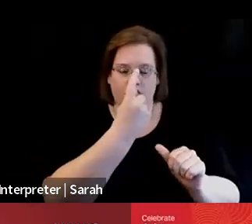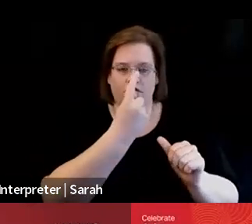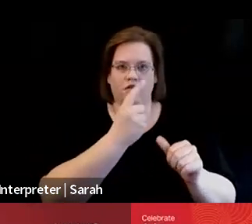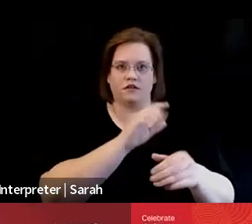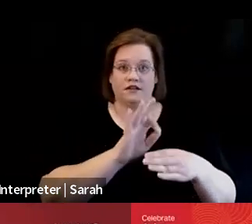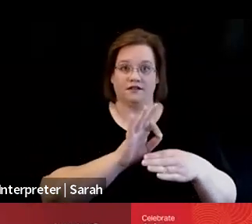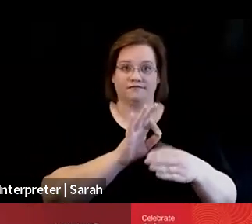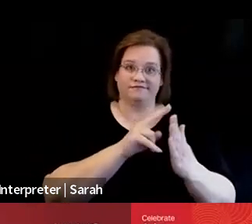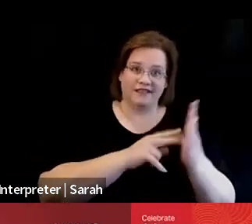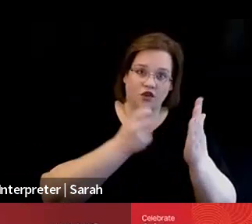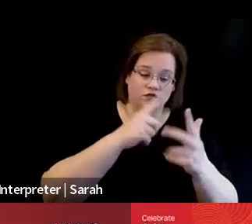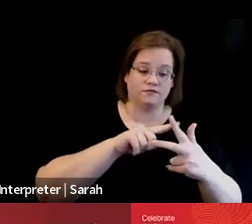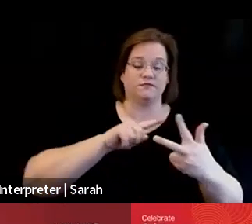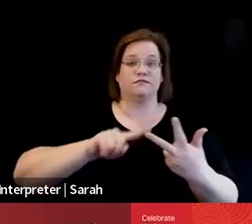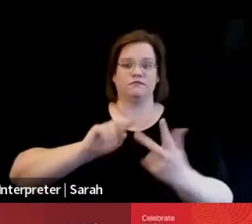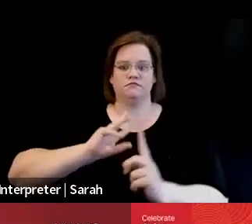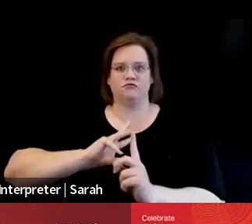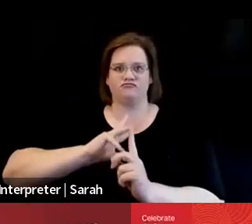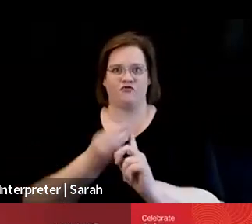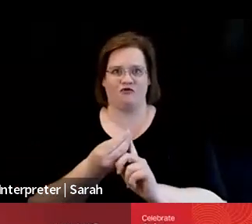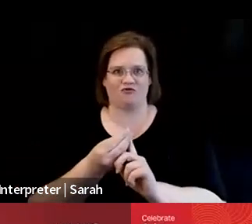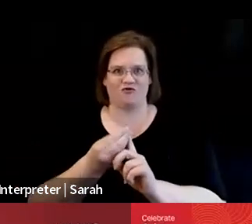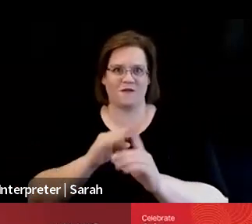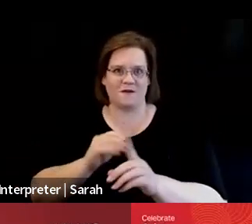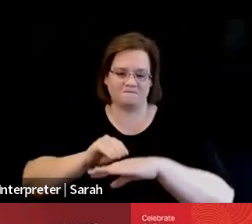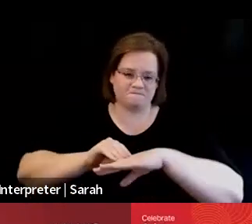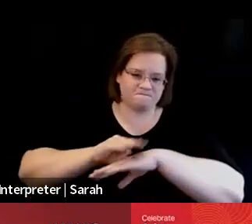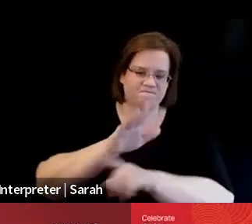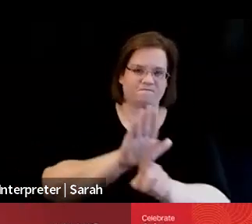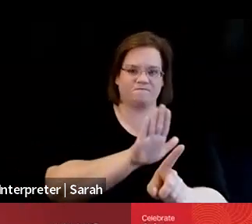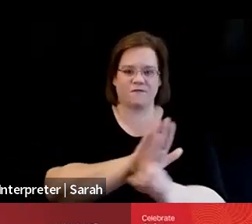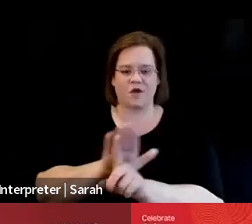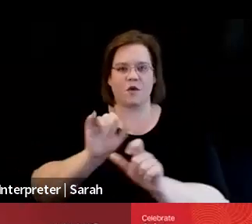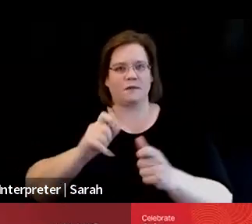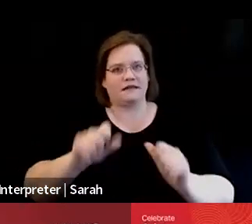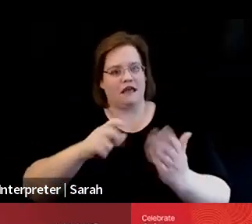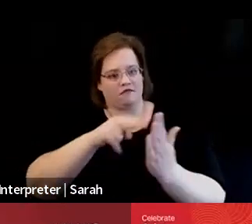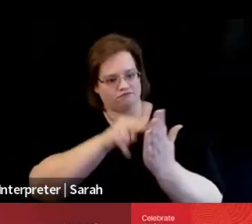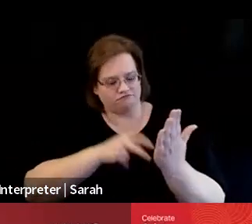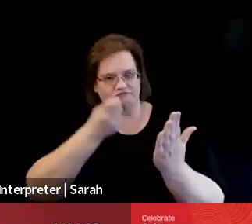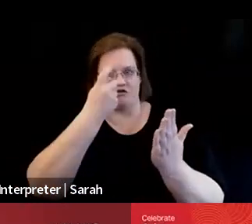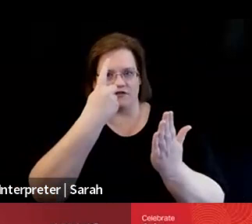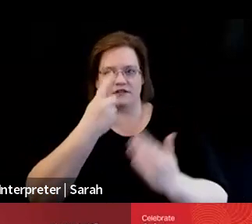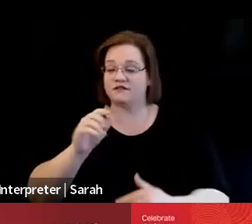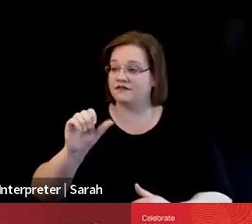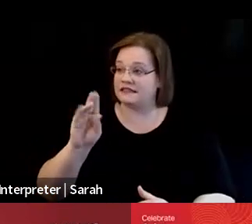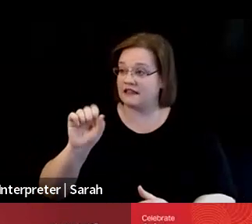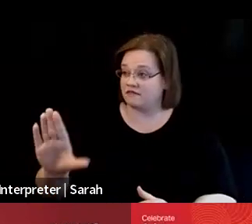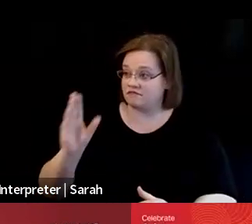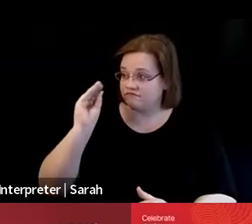also adding cultural aspects that affect people's ability to comprehend the information. Dr. Skills, what are your thoughts?